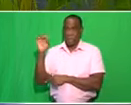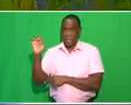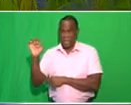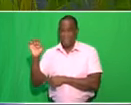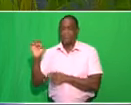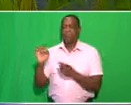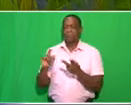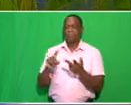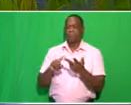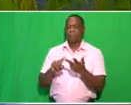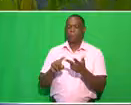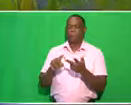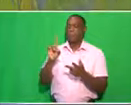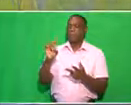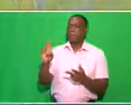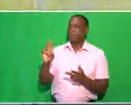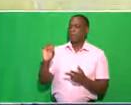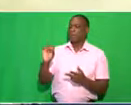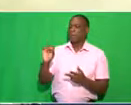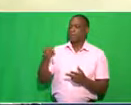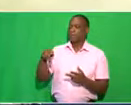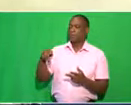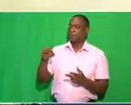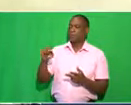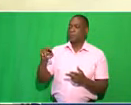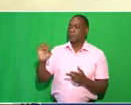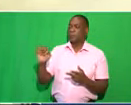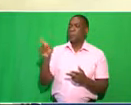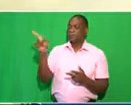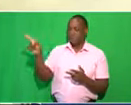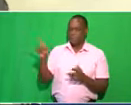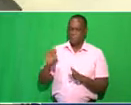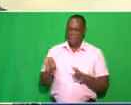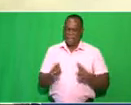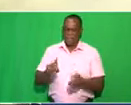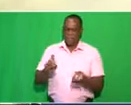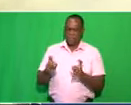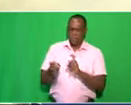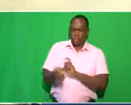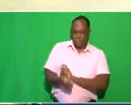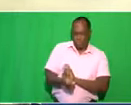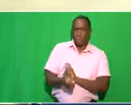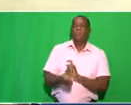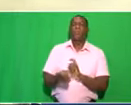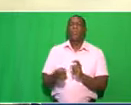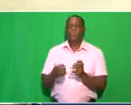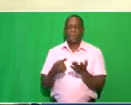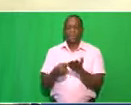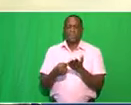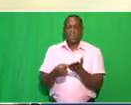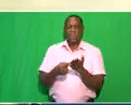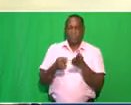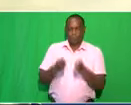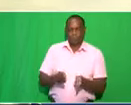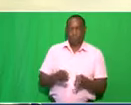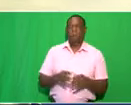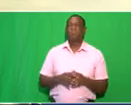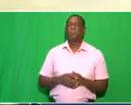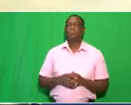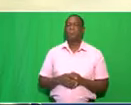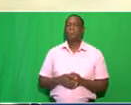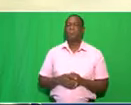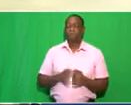Change Consultant and Lecturer, Oxford Graduate School, the Therapeutic Assessment Center. Each